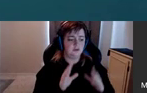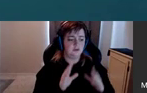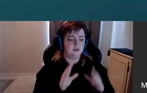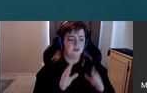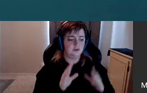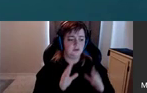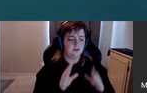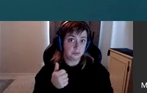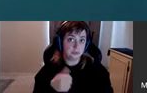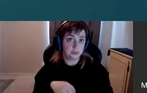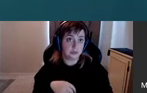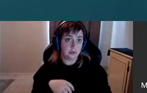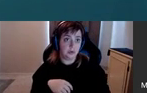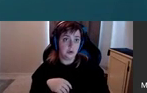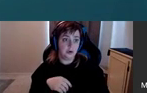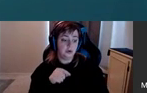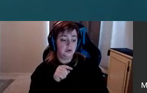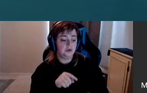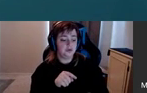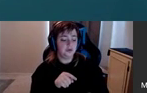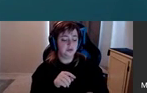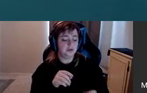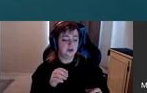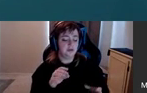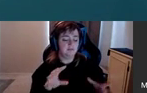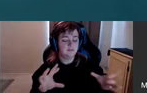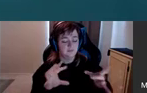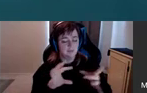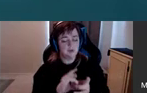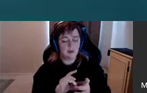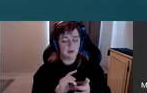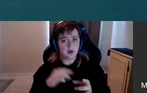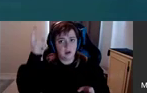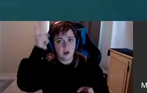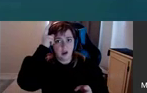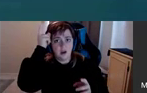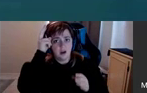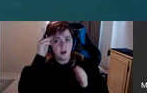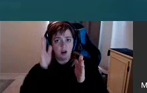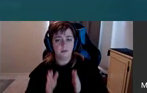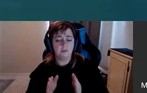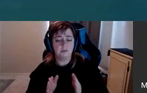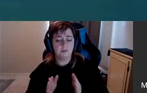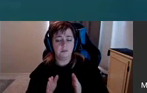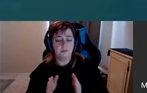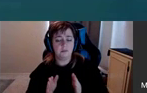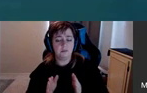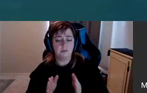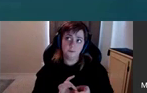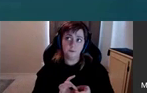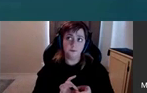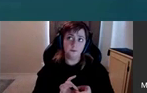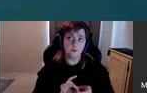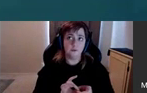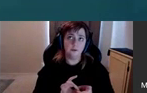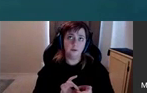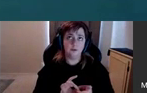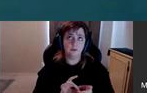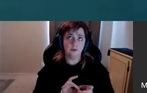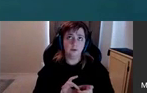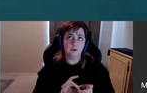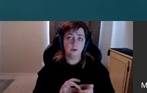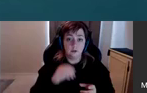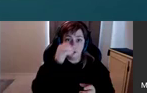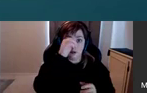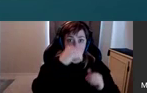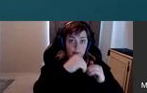Afghanistan and Muslims to to the division that happened in